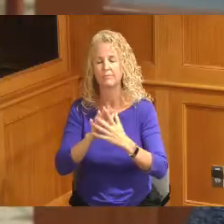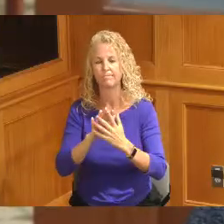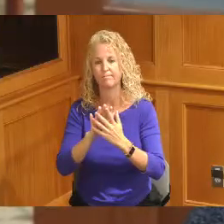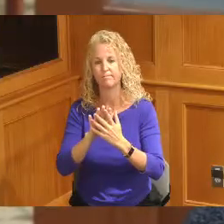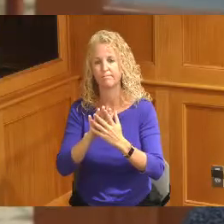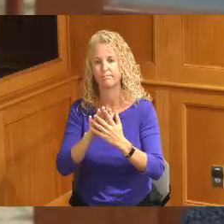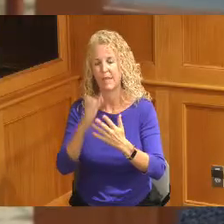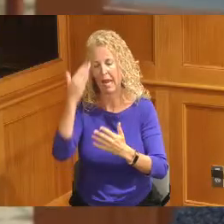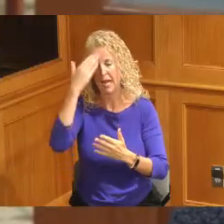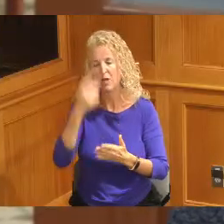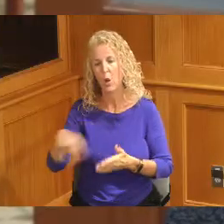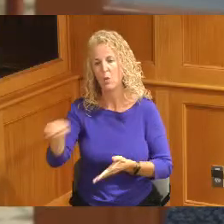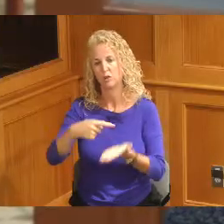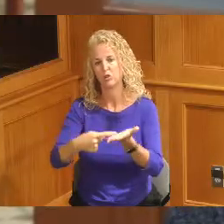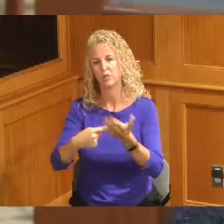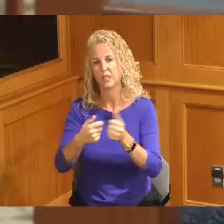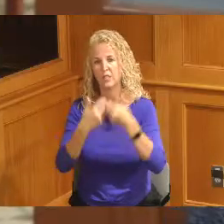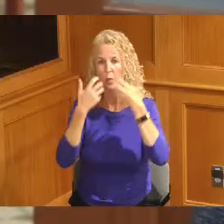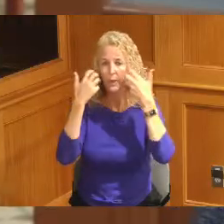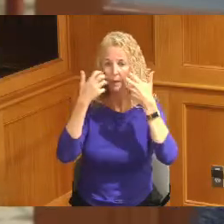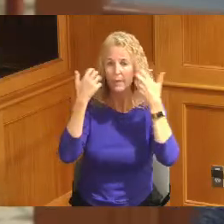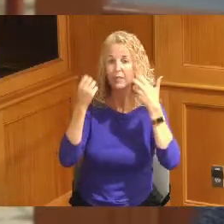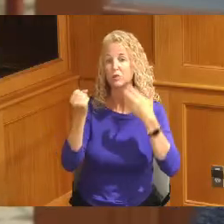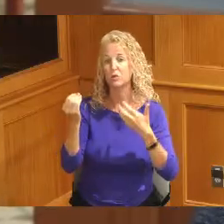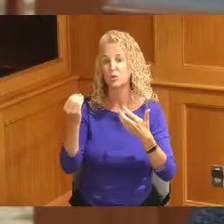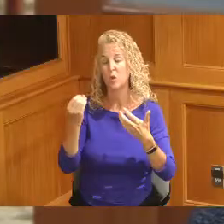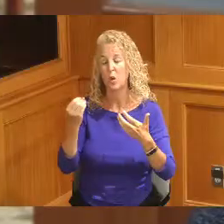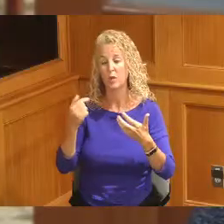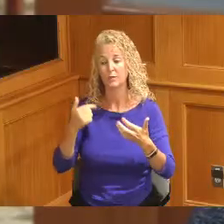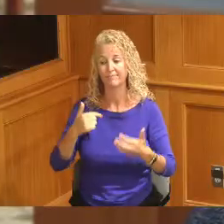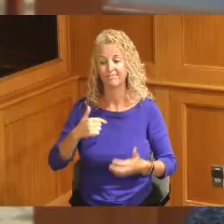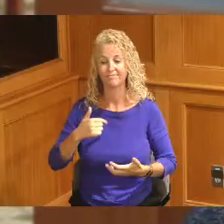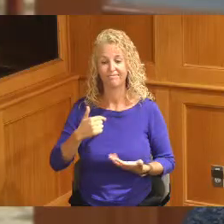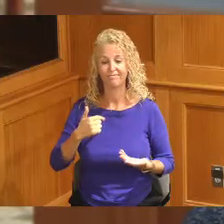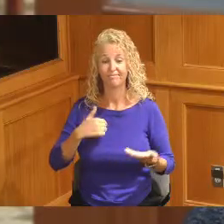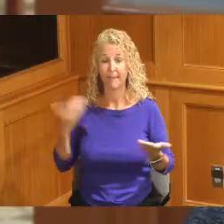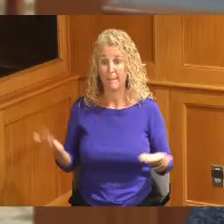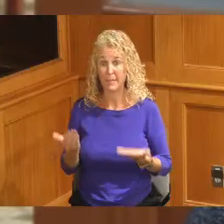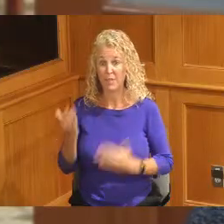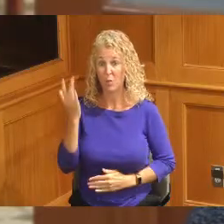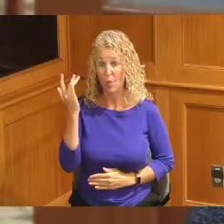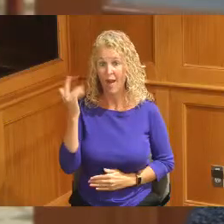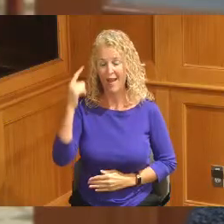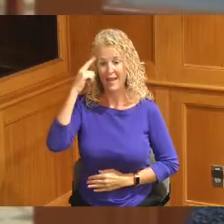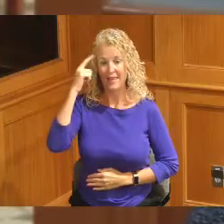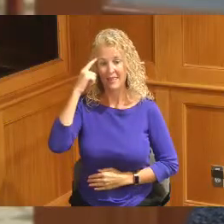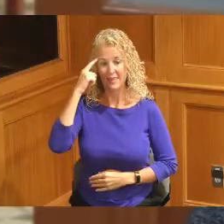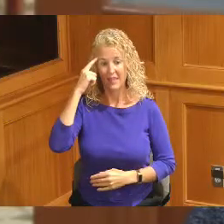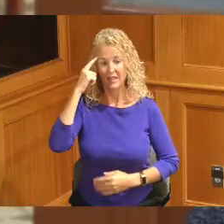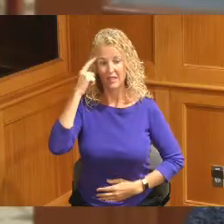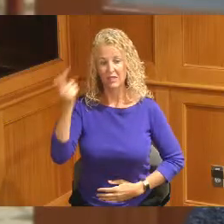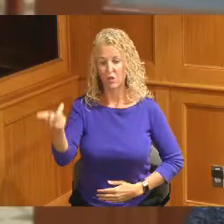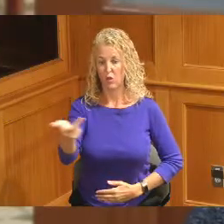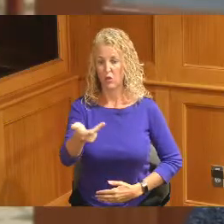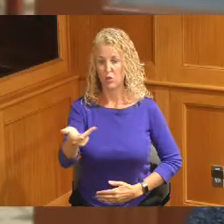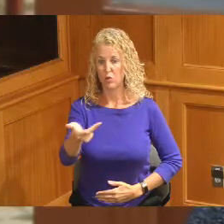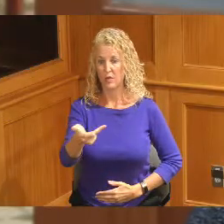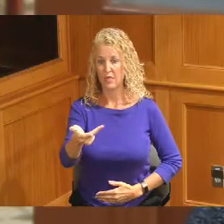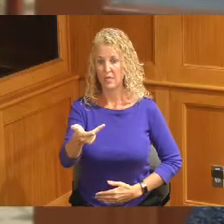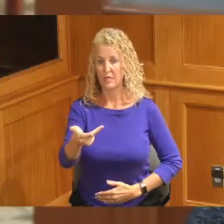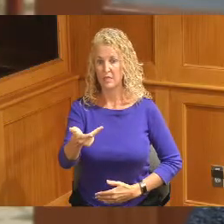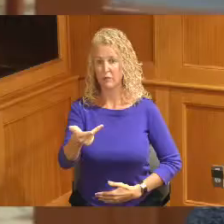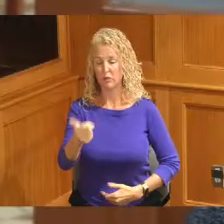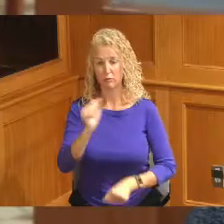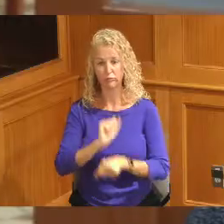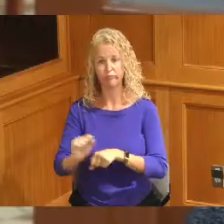guys discussions with the Bengals. And, I just feel like I think you guys are putting together a pretty